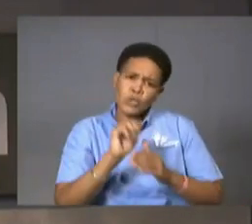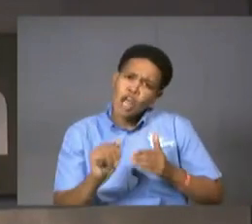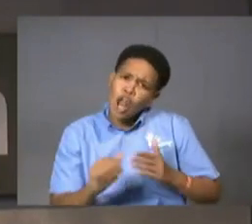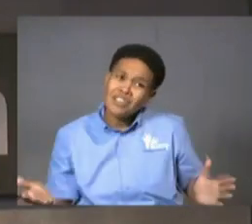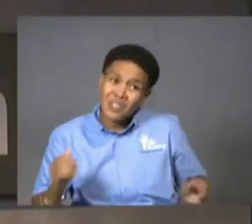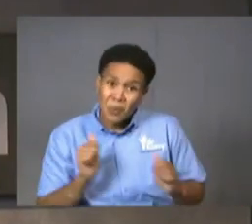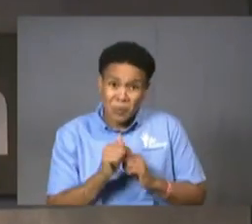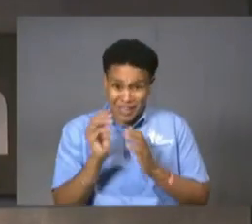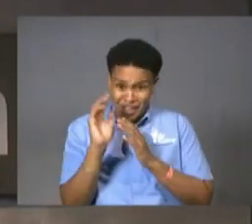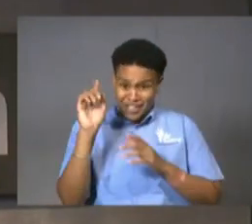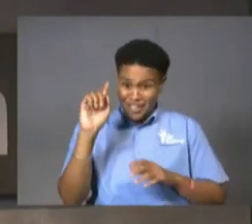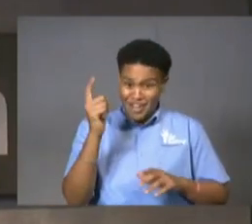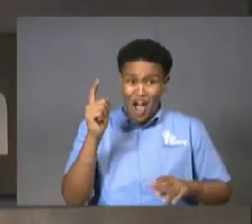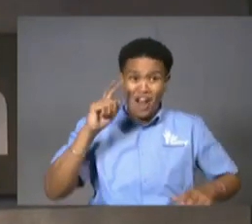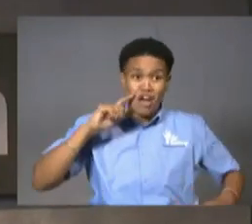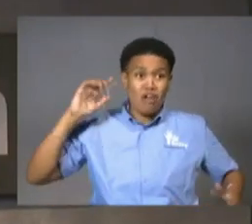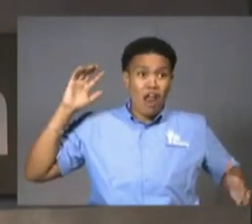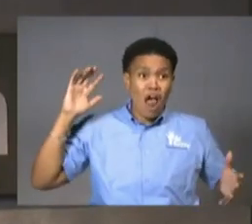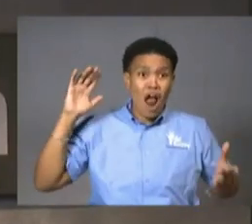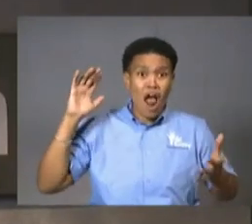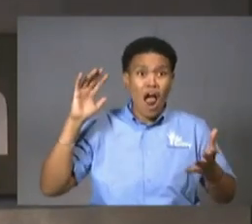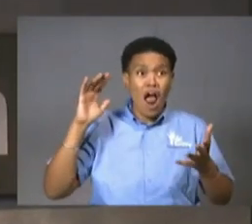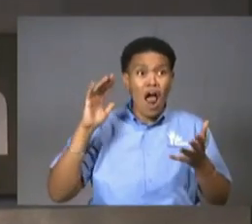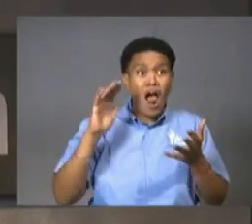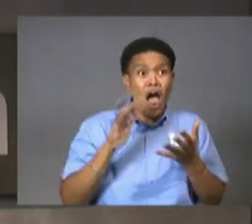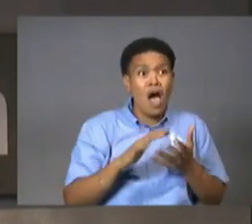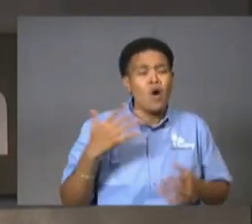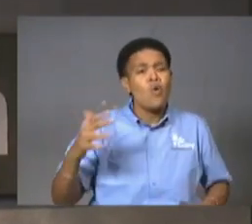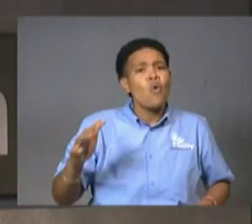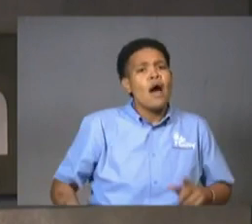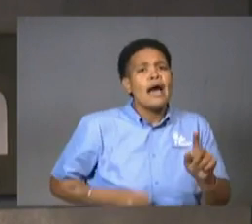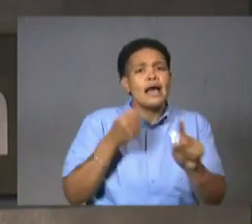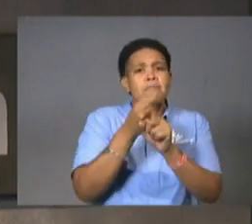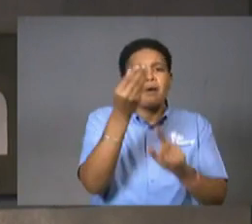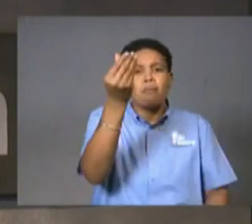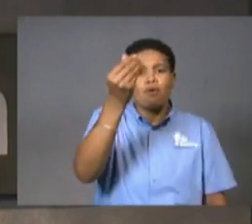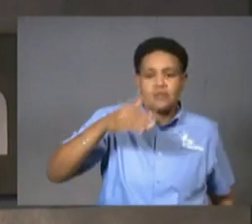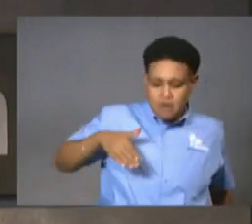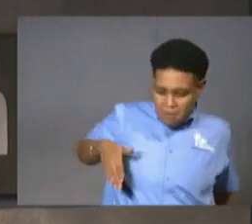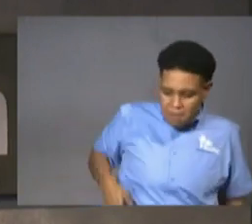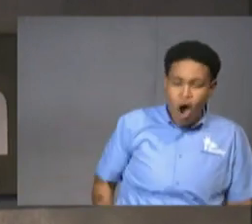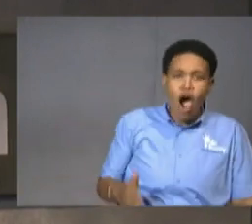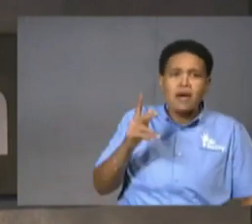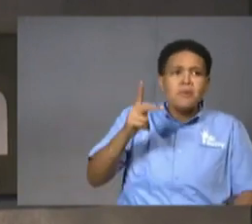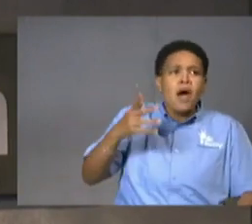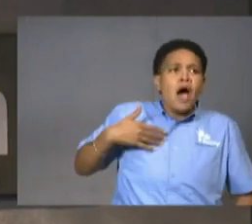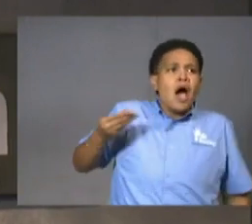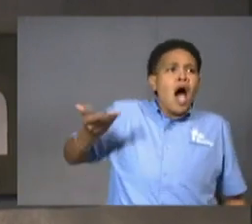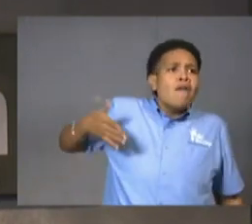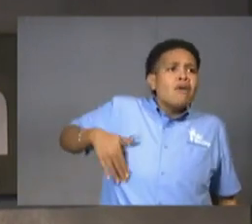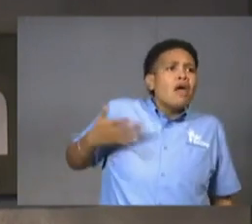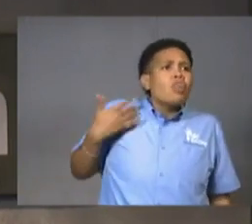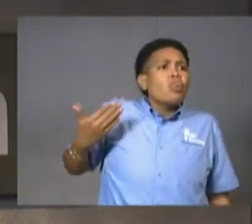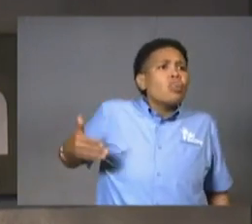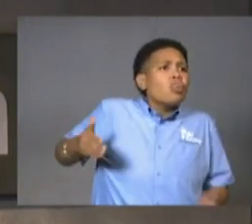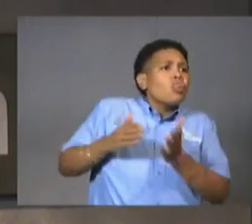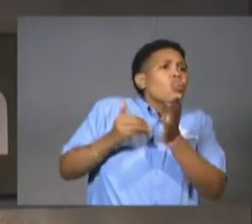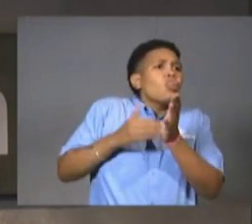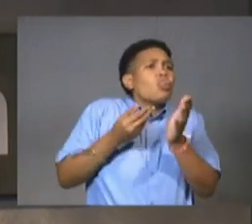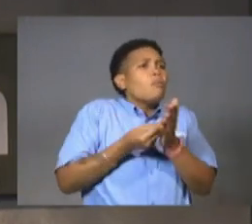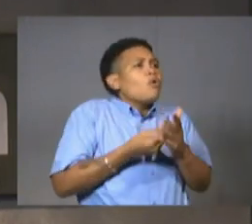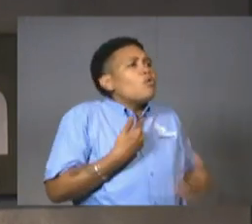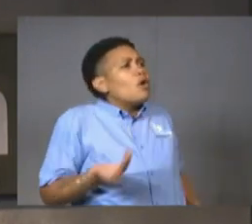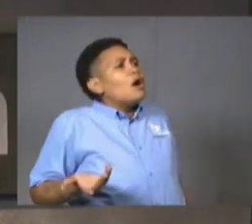With the dollar sliding the way it has, it affects people in their pockets. Prices are going up, hardship is on the